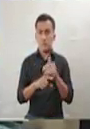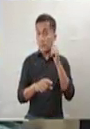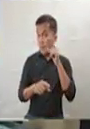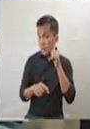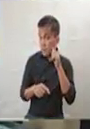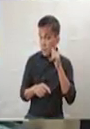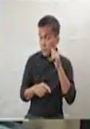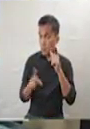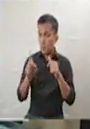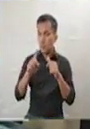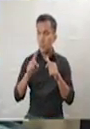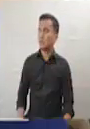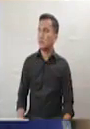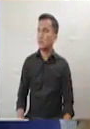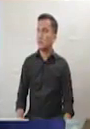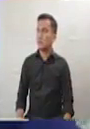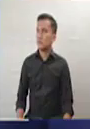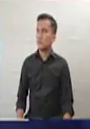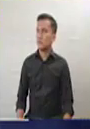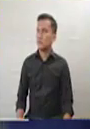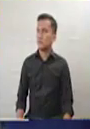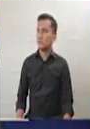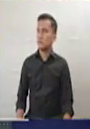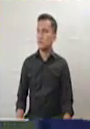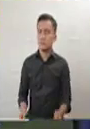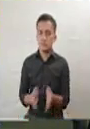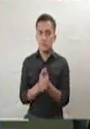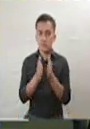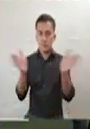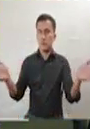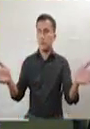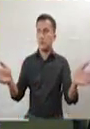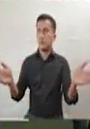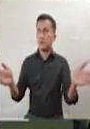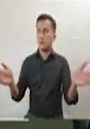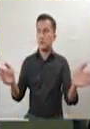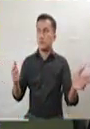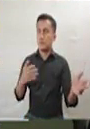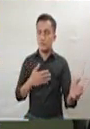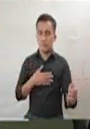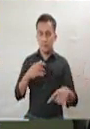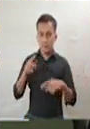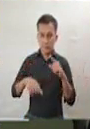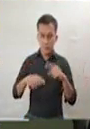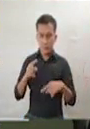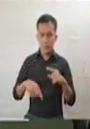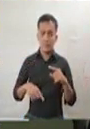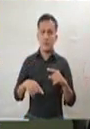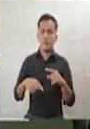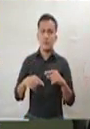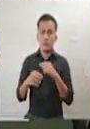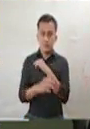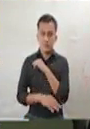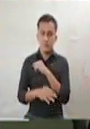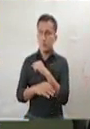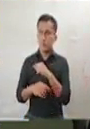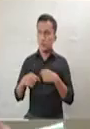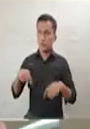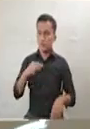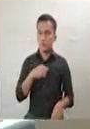what would be your recommendations? In general, kasi my foreign friends always tell me, we have the best